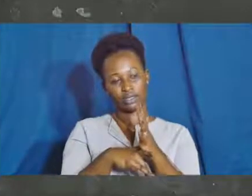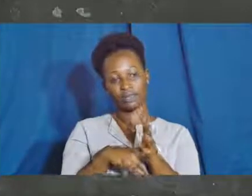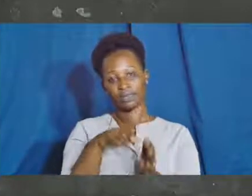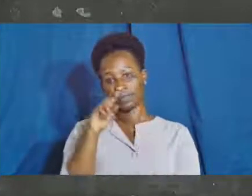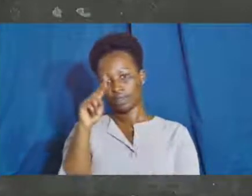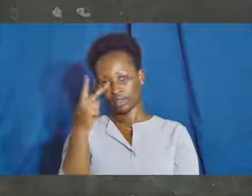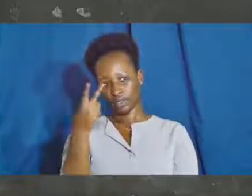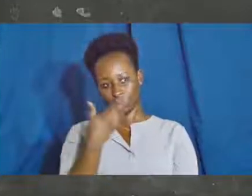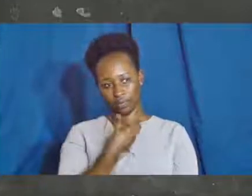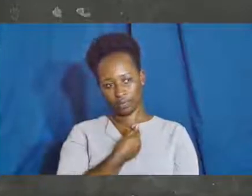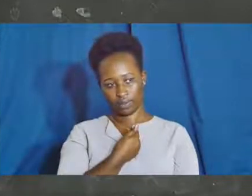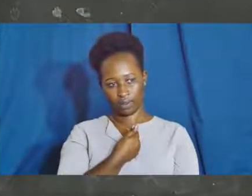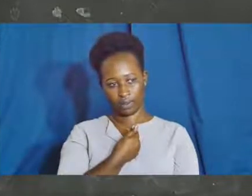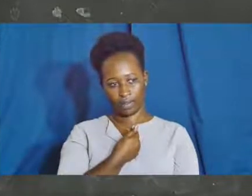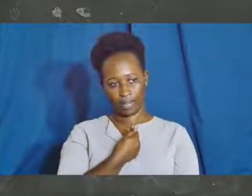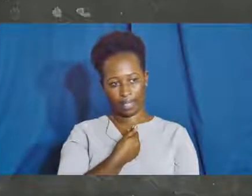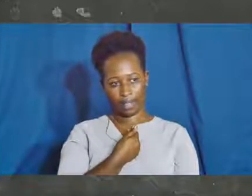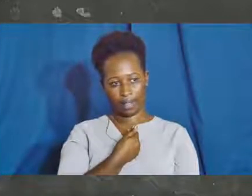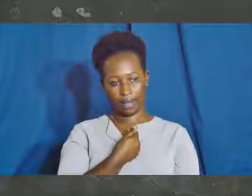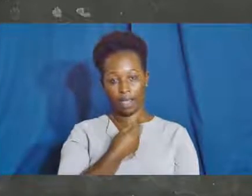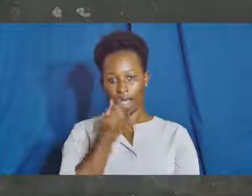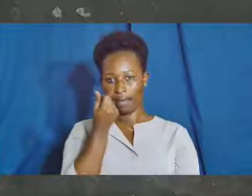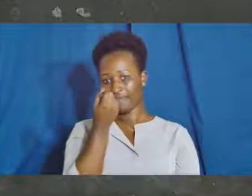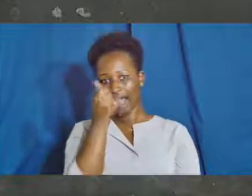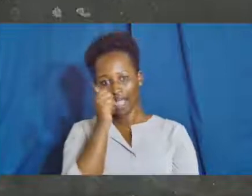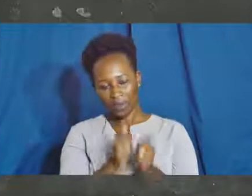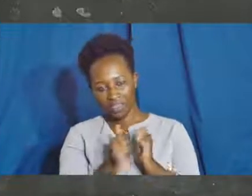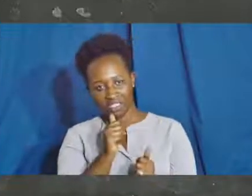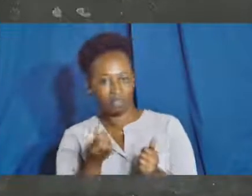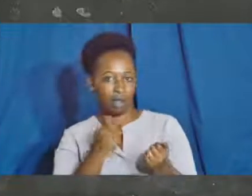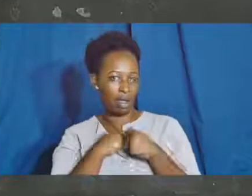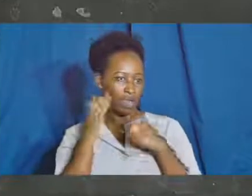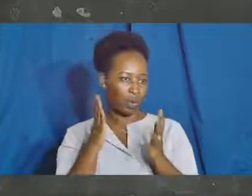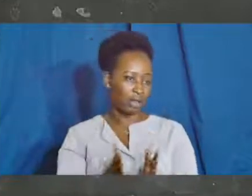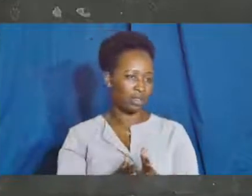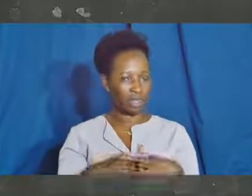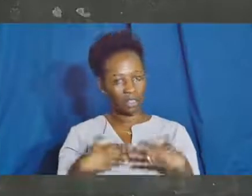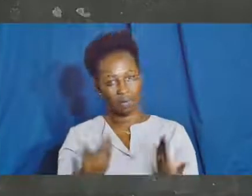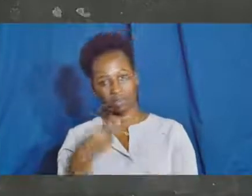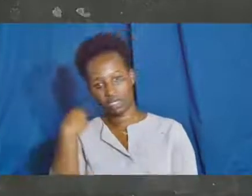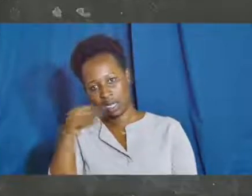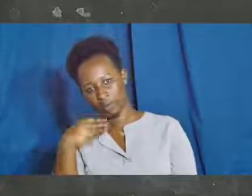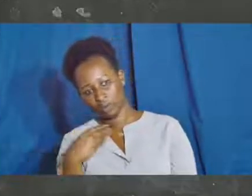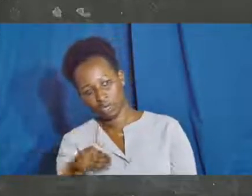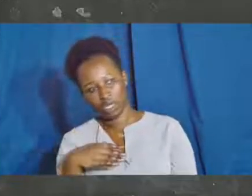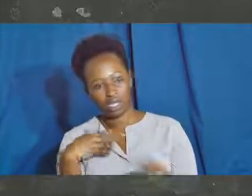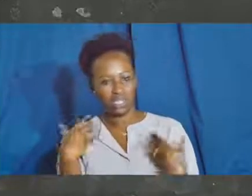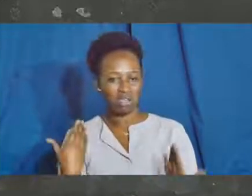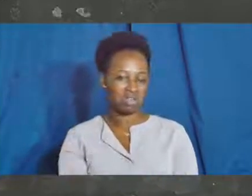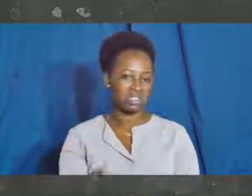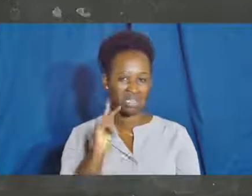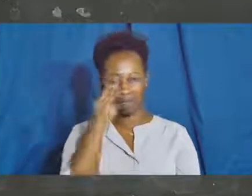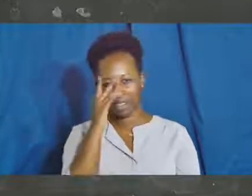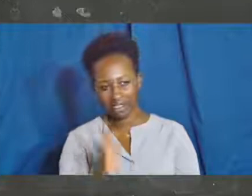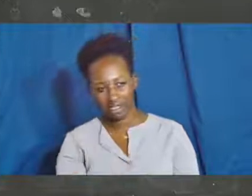Then you must tell us in which currency are you operating in, Rwandan francs, US dollars, shillings,